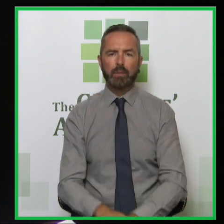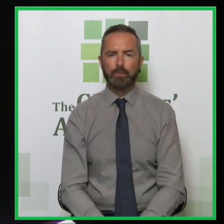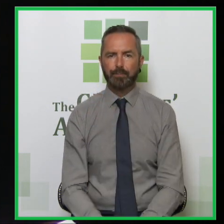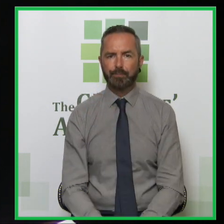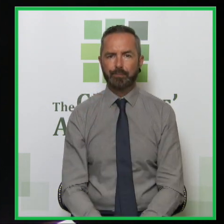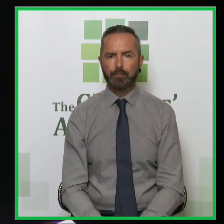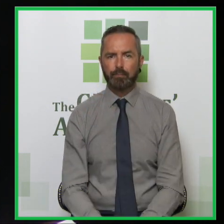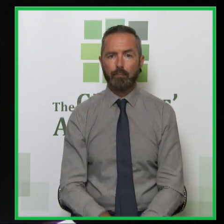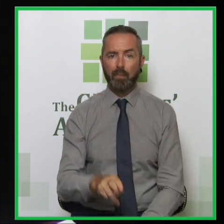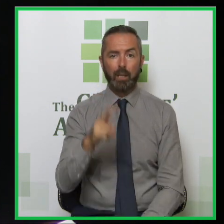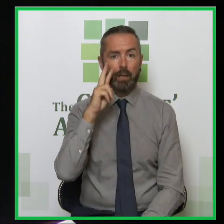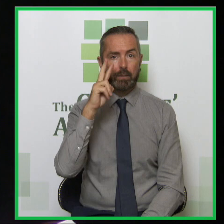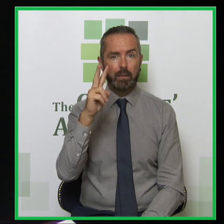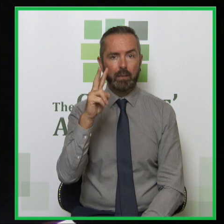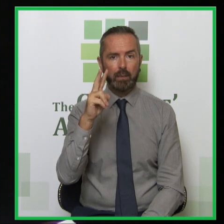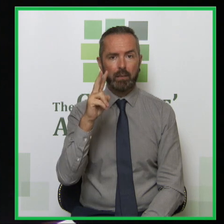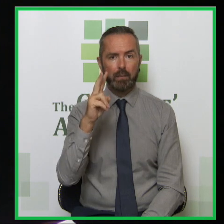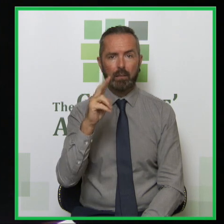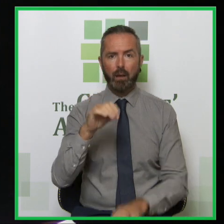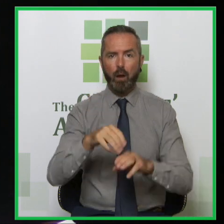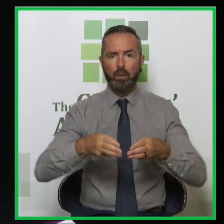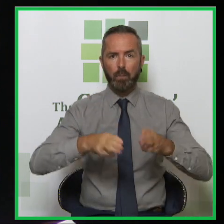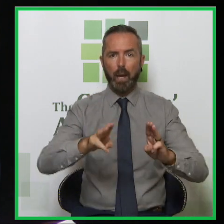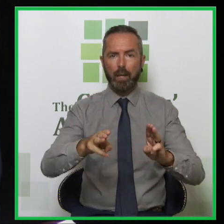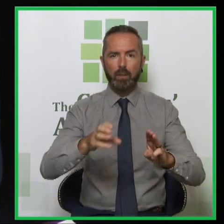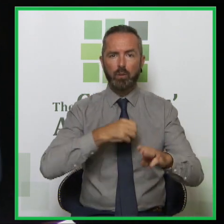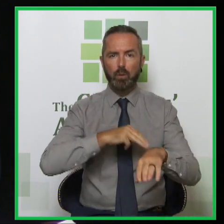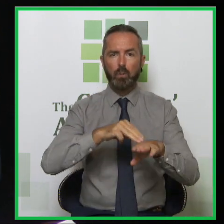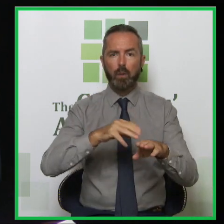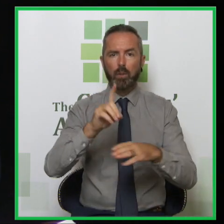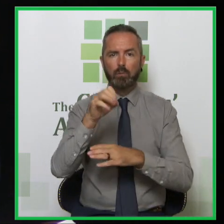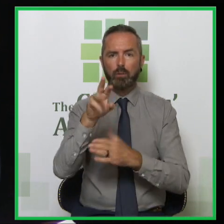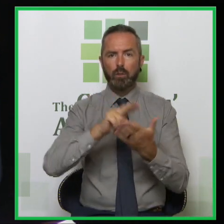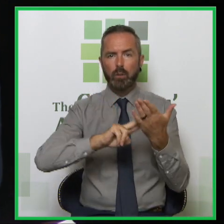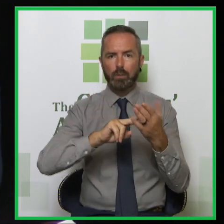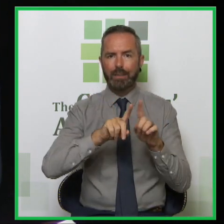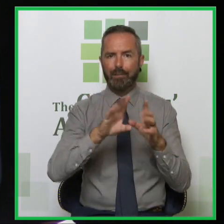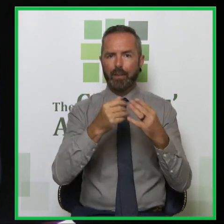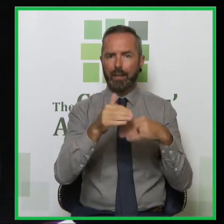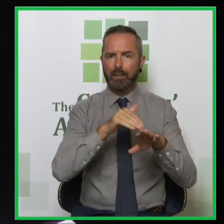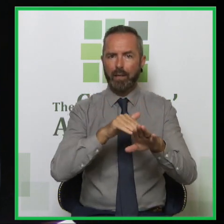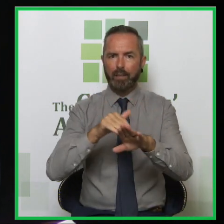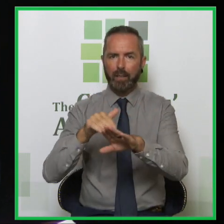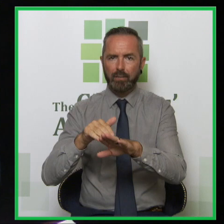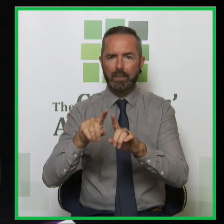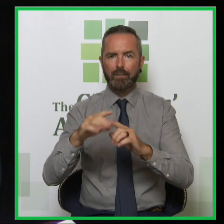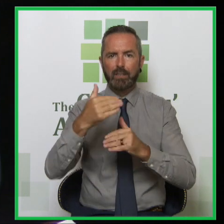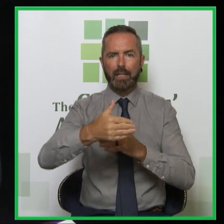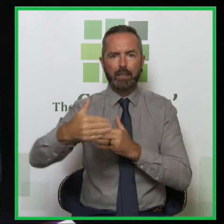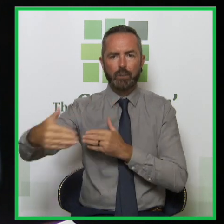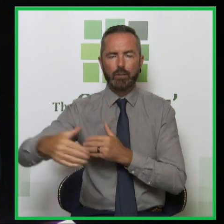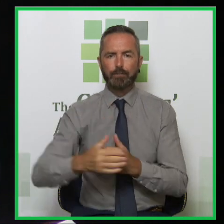Here you can see how on the pathway to problem drug use, different factors come into play at different